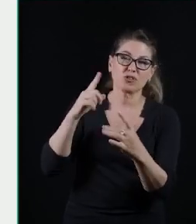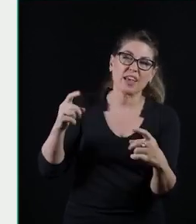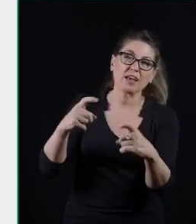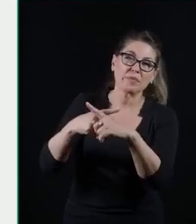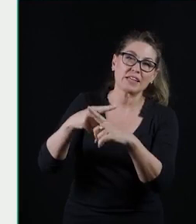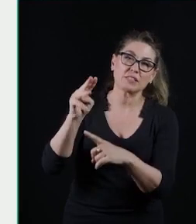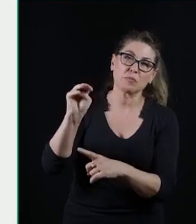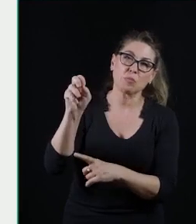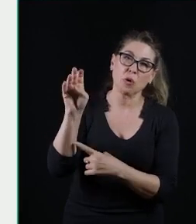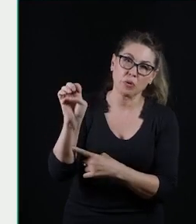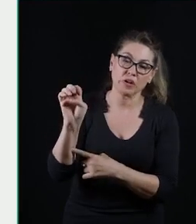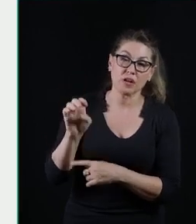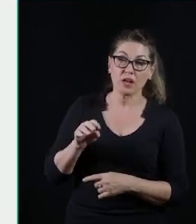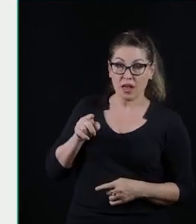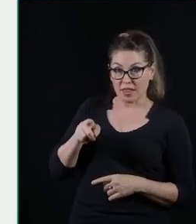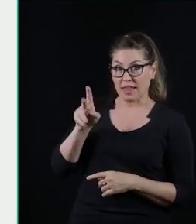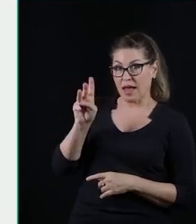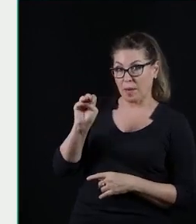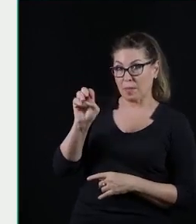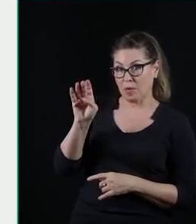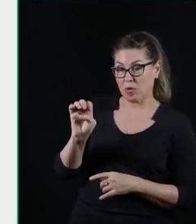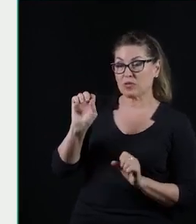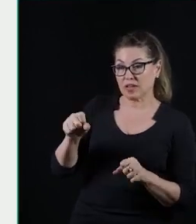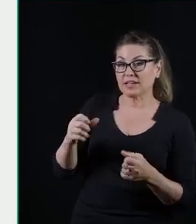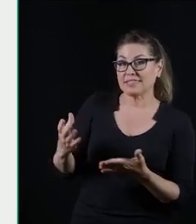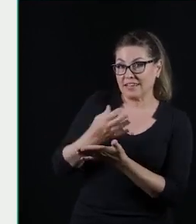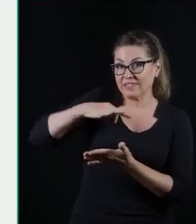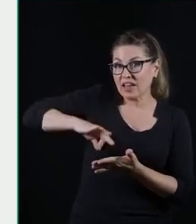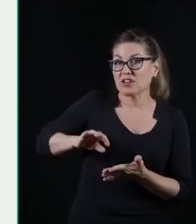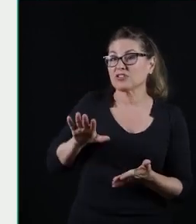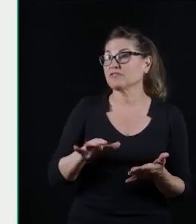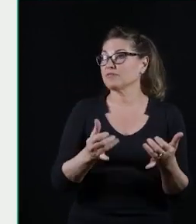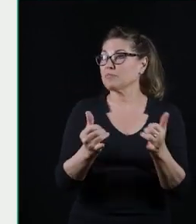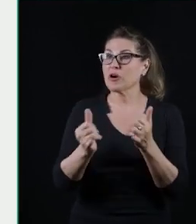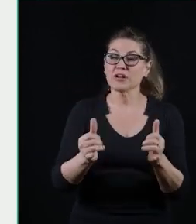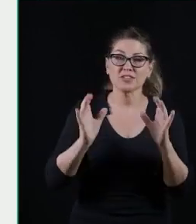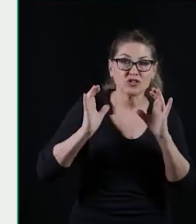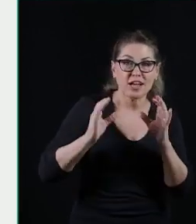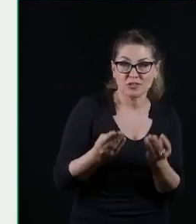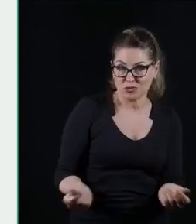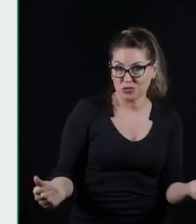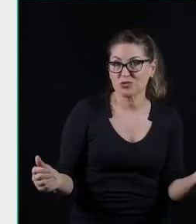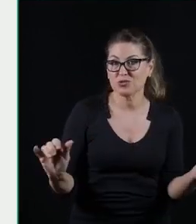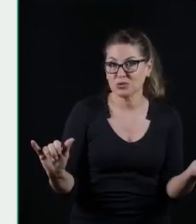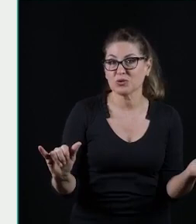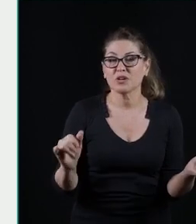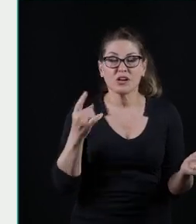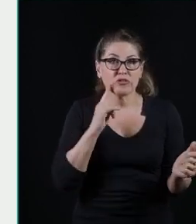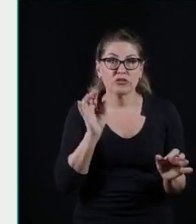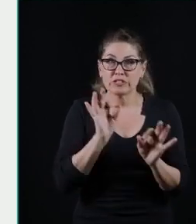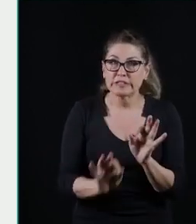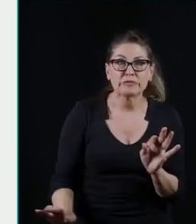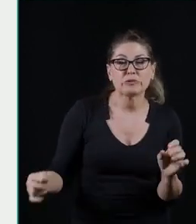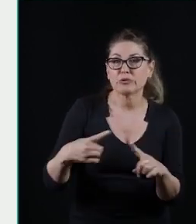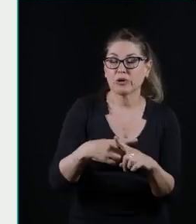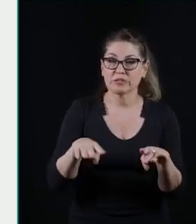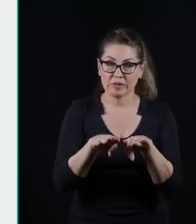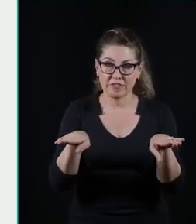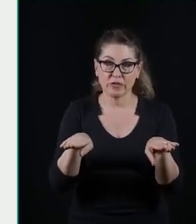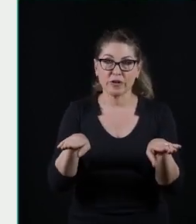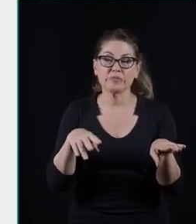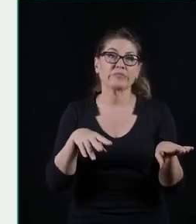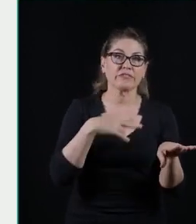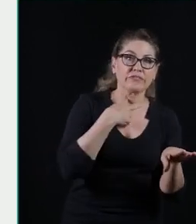modes. And in these modes, they can still take advantage of Party's chat solution for simple